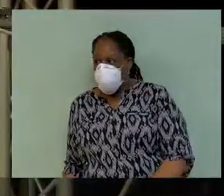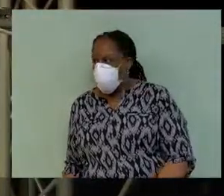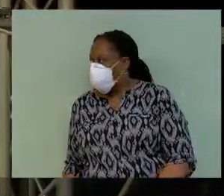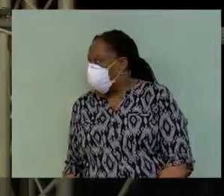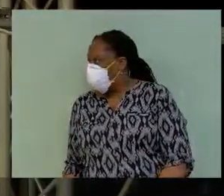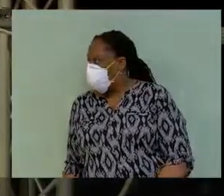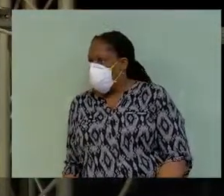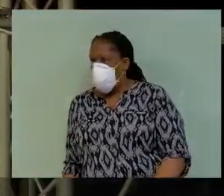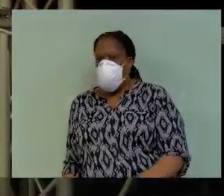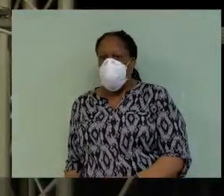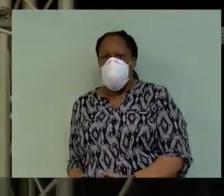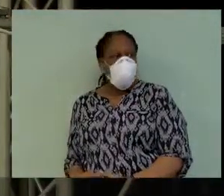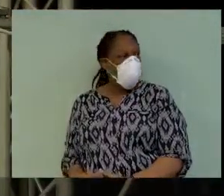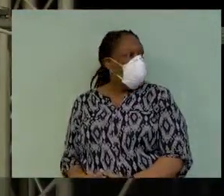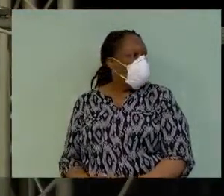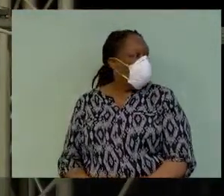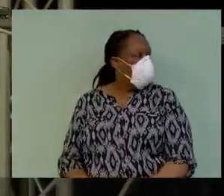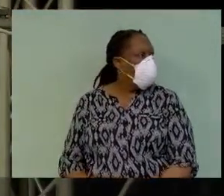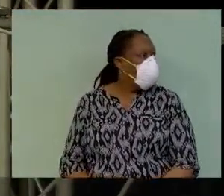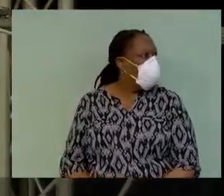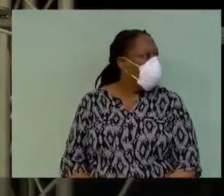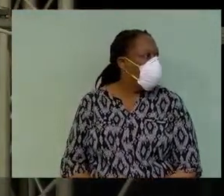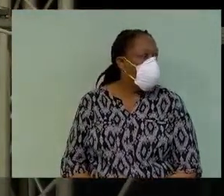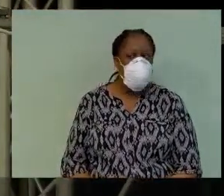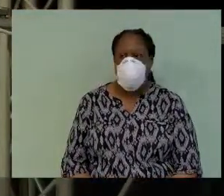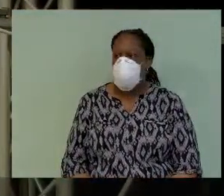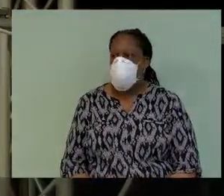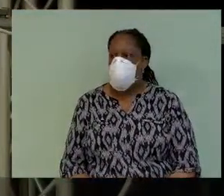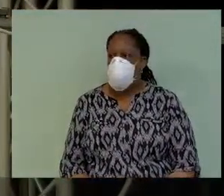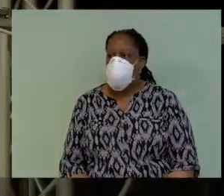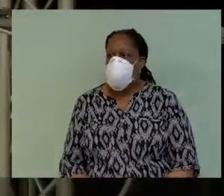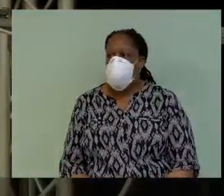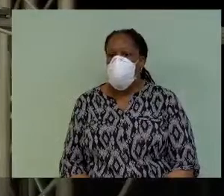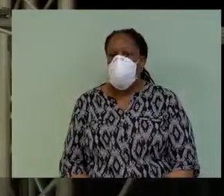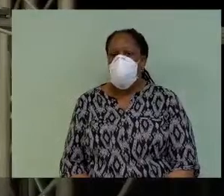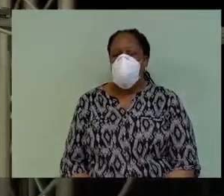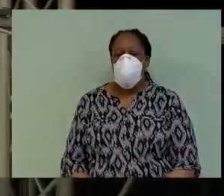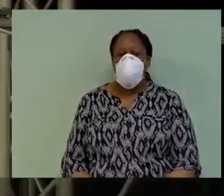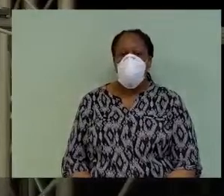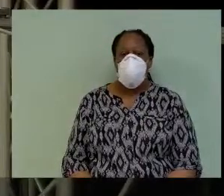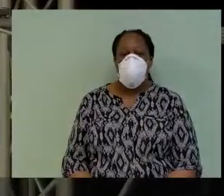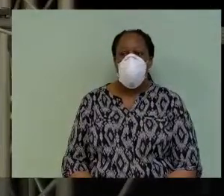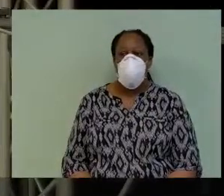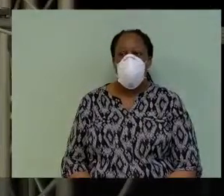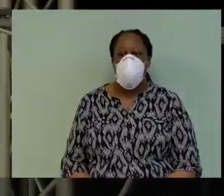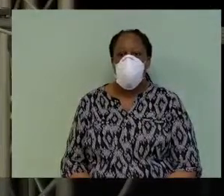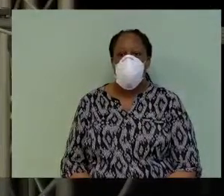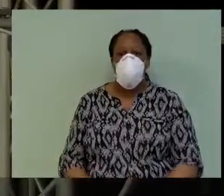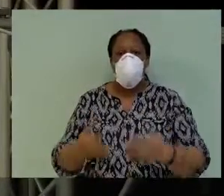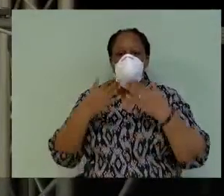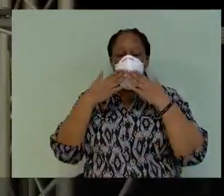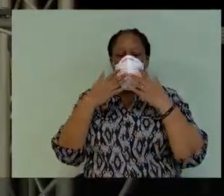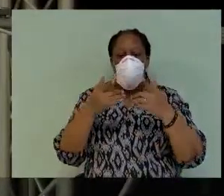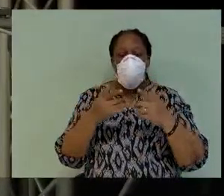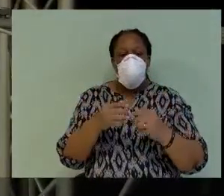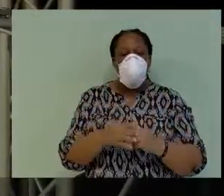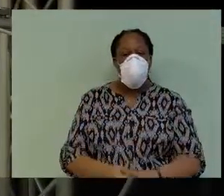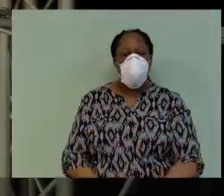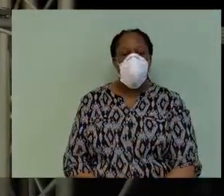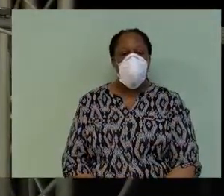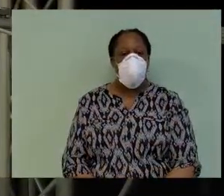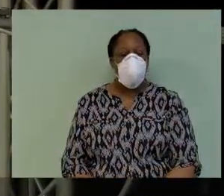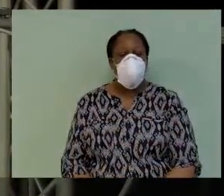Thank you very much, Mr. Lloyd, PS in Sports, Youth and Culture. I